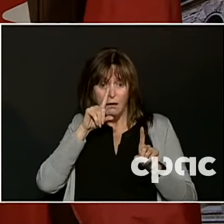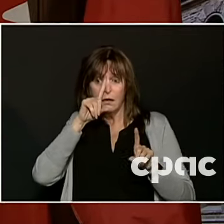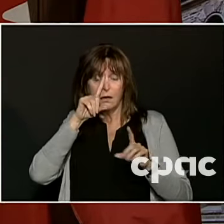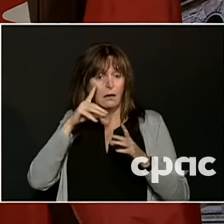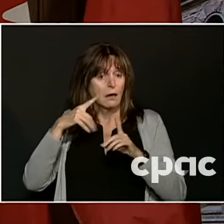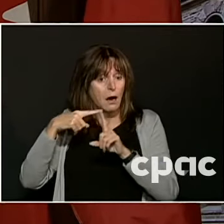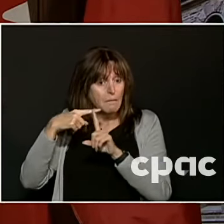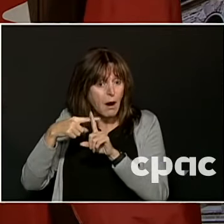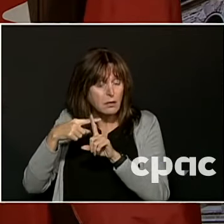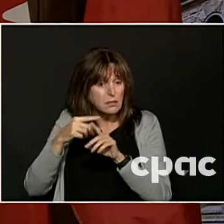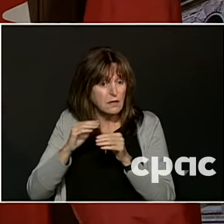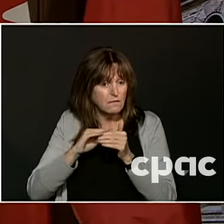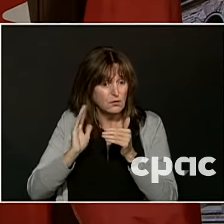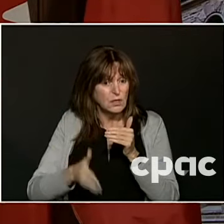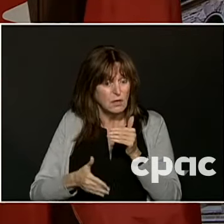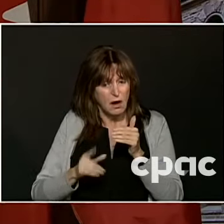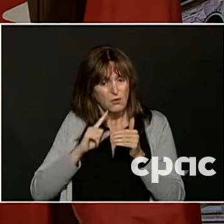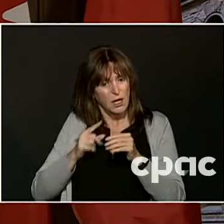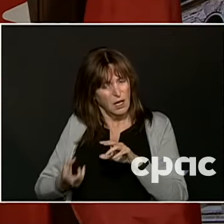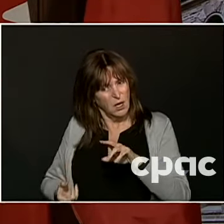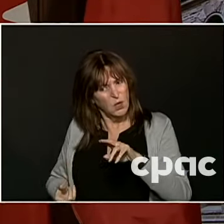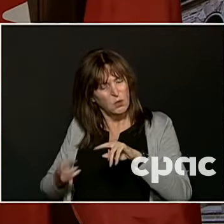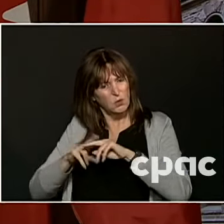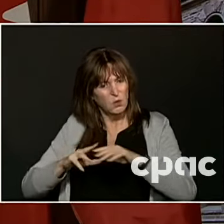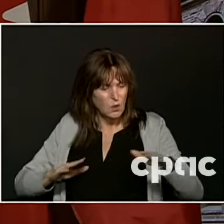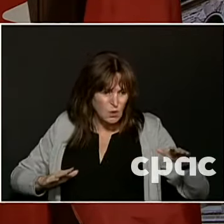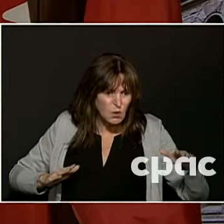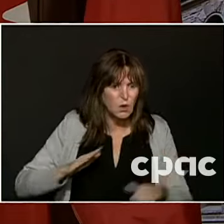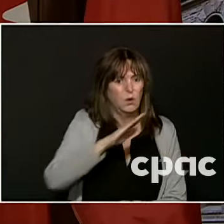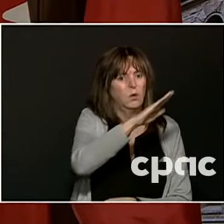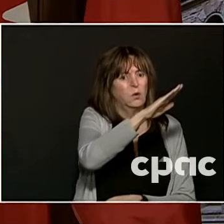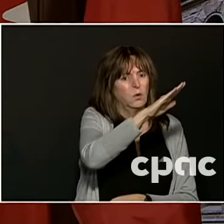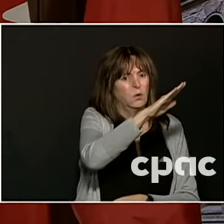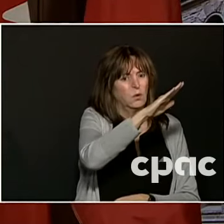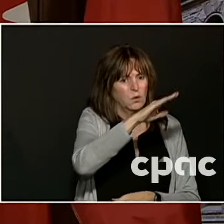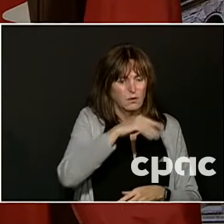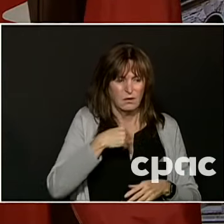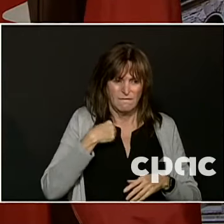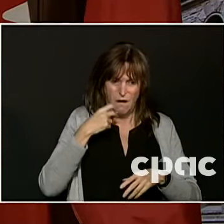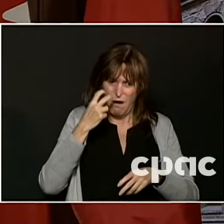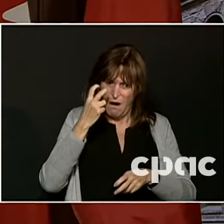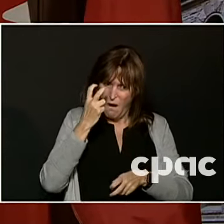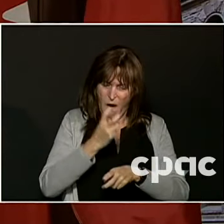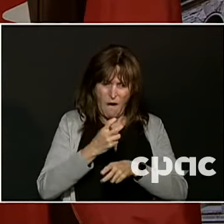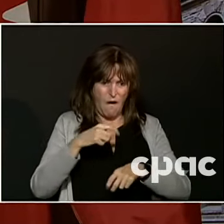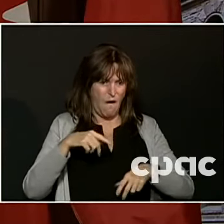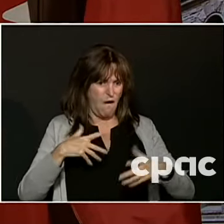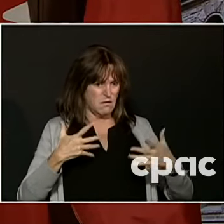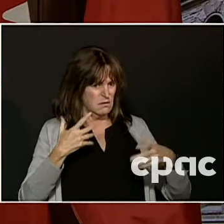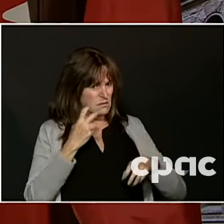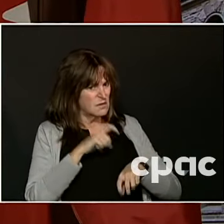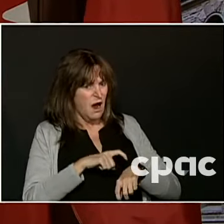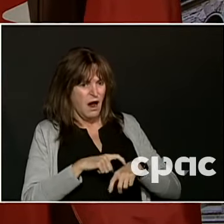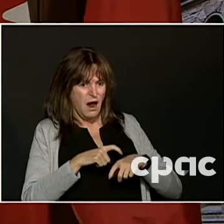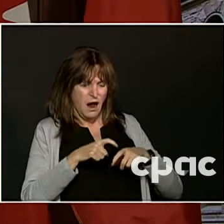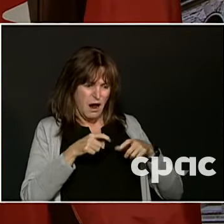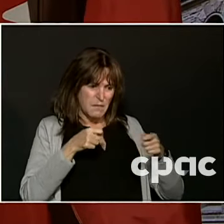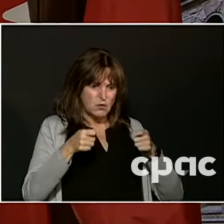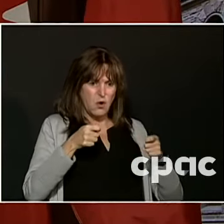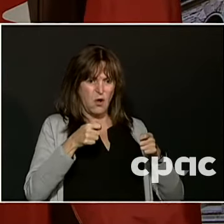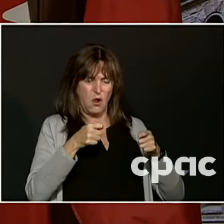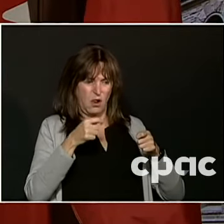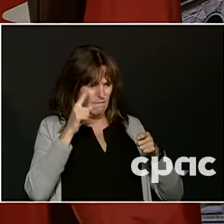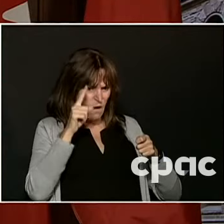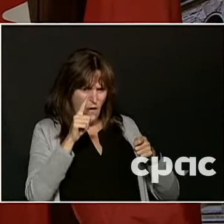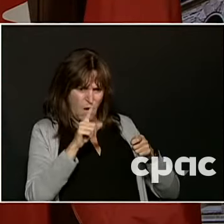substantially, and we are starting to not have the ability to track all of our cases. In some public health units, that's quite acute, which means that we